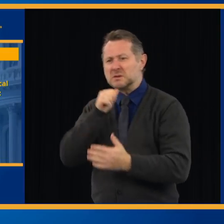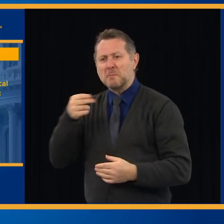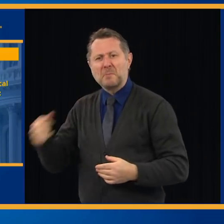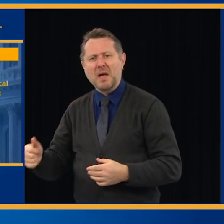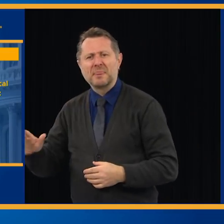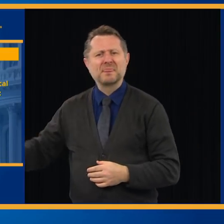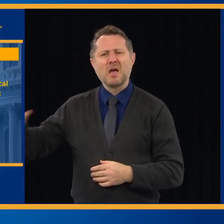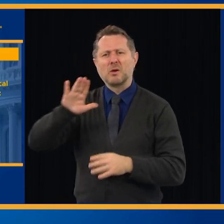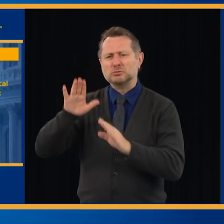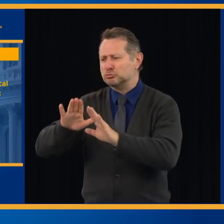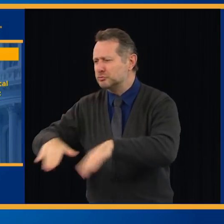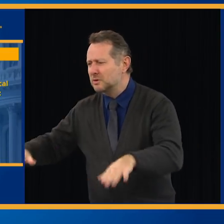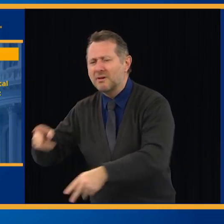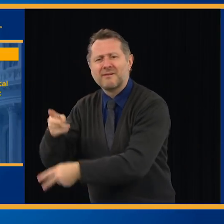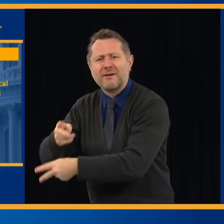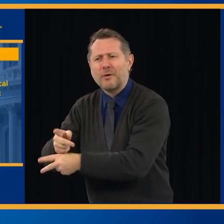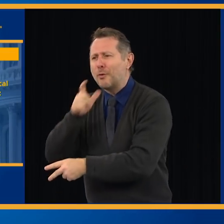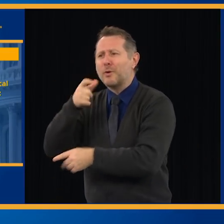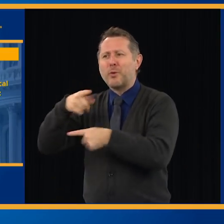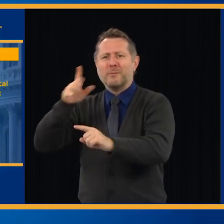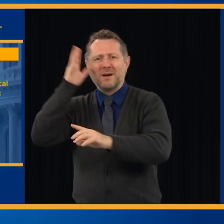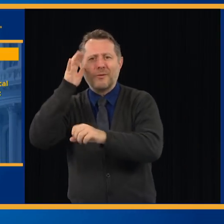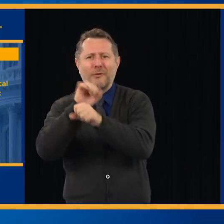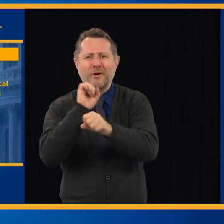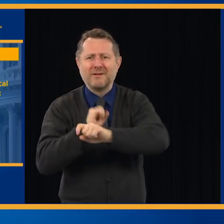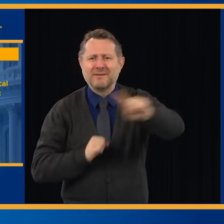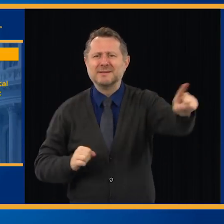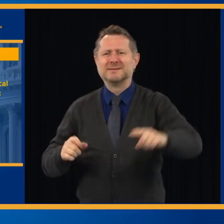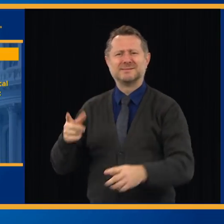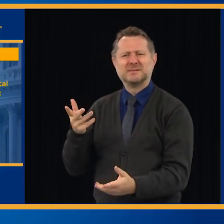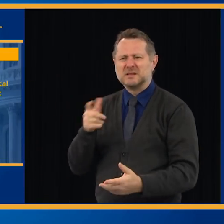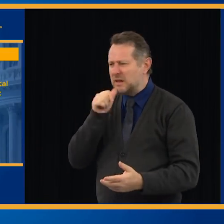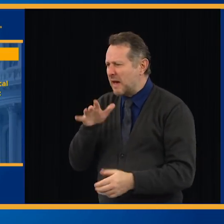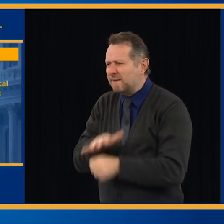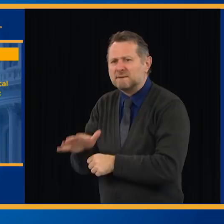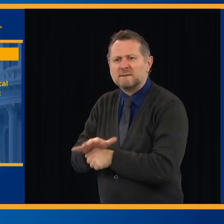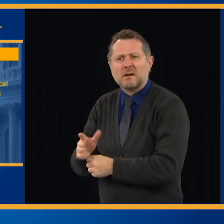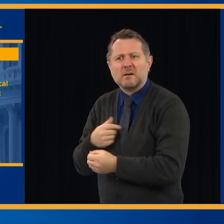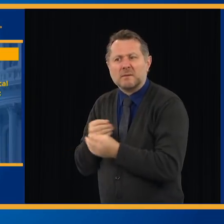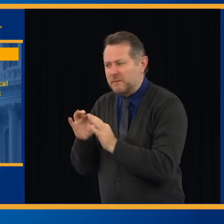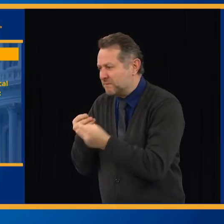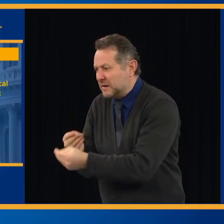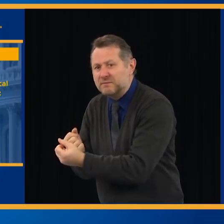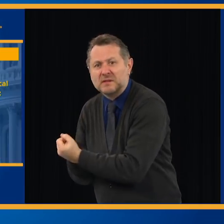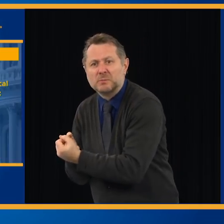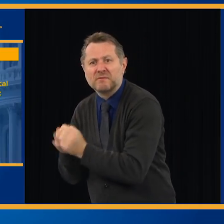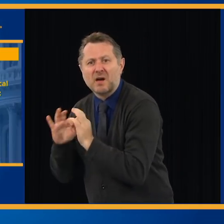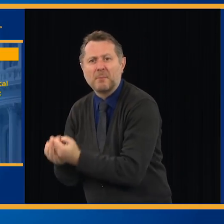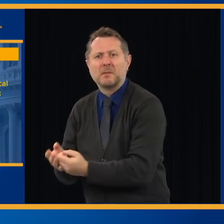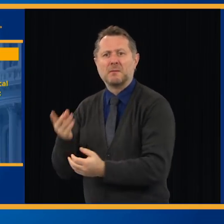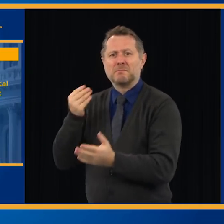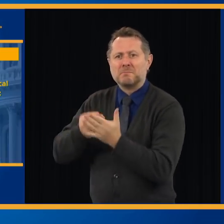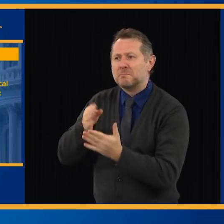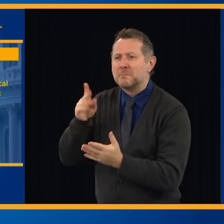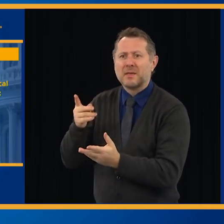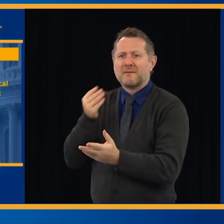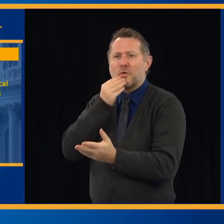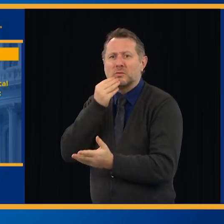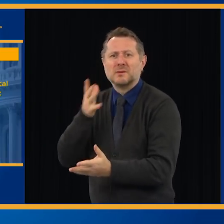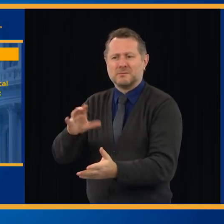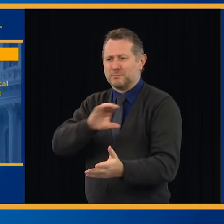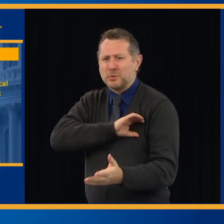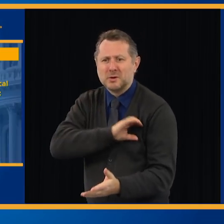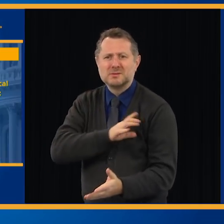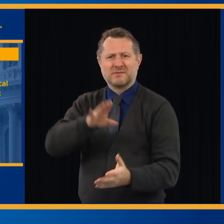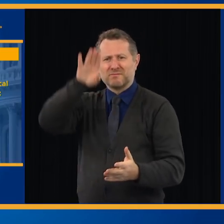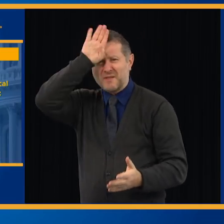feed their kids right now? How about helping the police and helping the firefighters and all the people who are out there